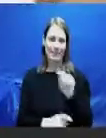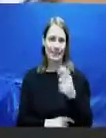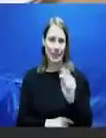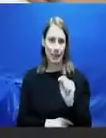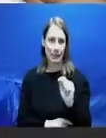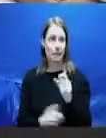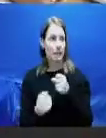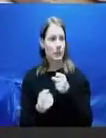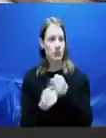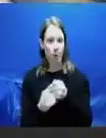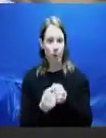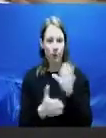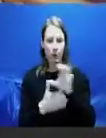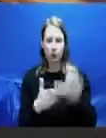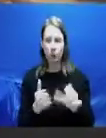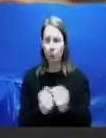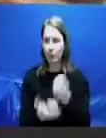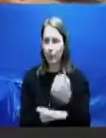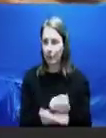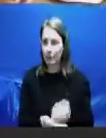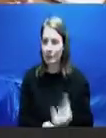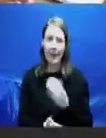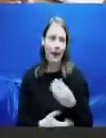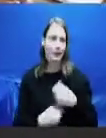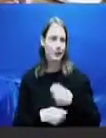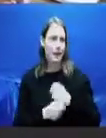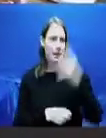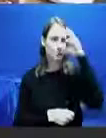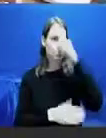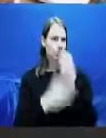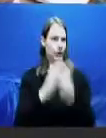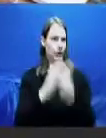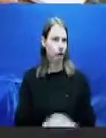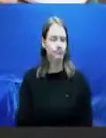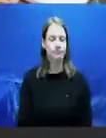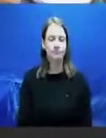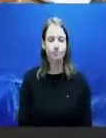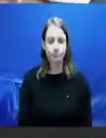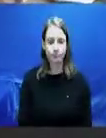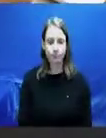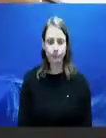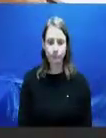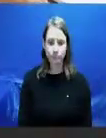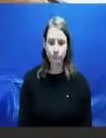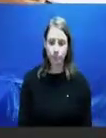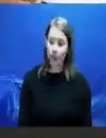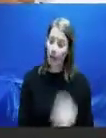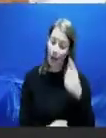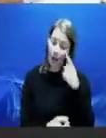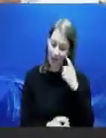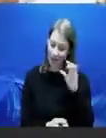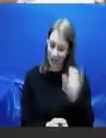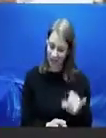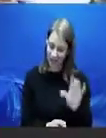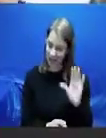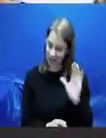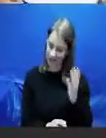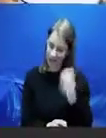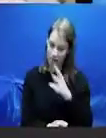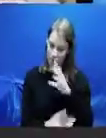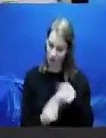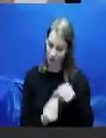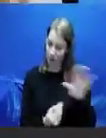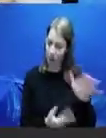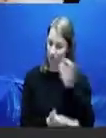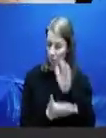still cling to the moldering wall, and my thoughts still cling to the moldering text. And those are kind of like comparing his life and how the day is.